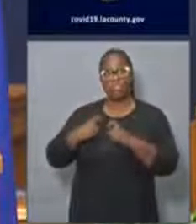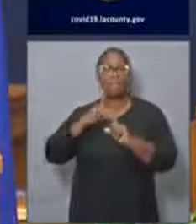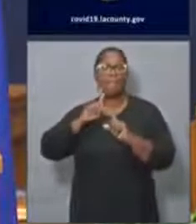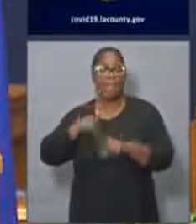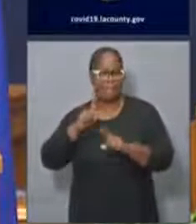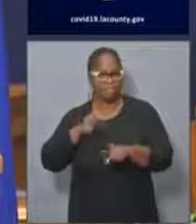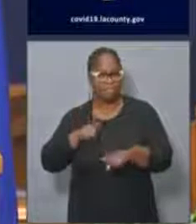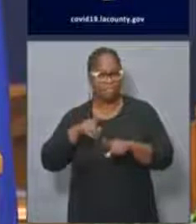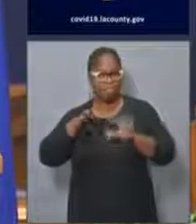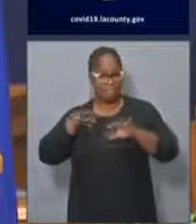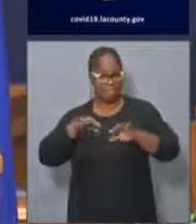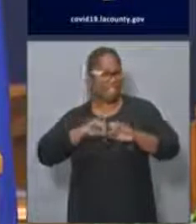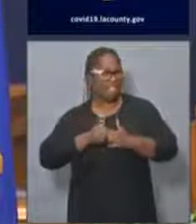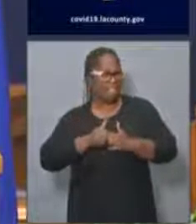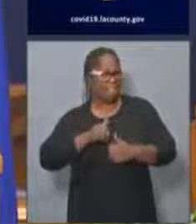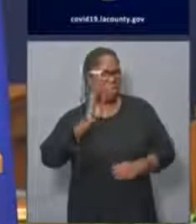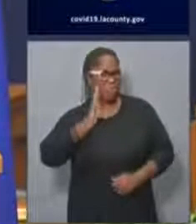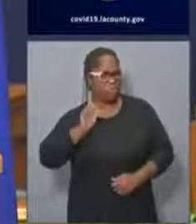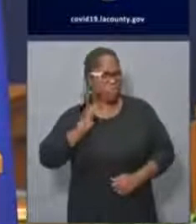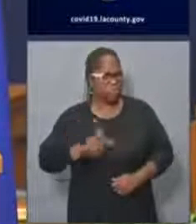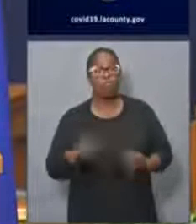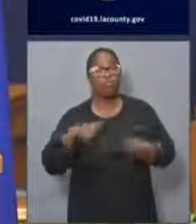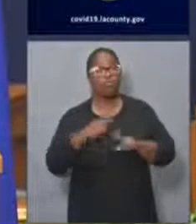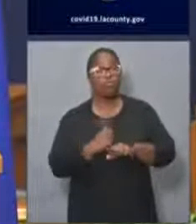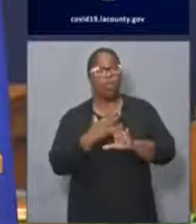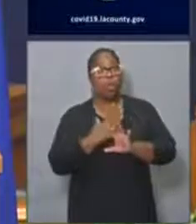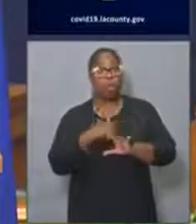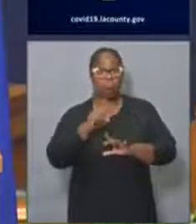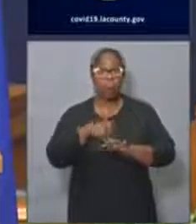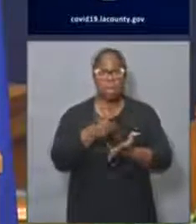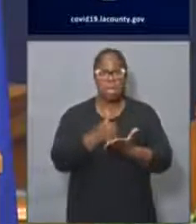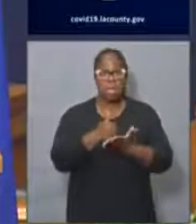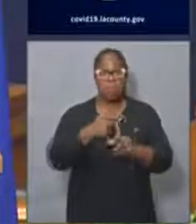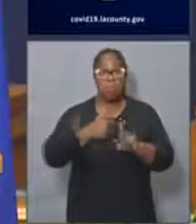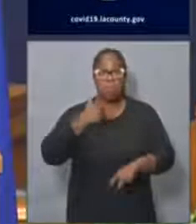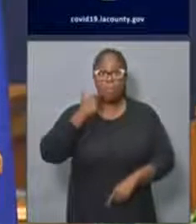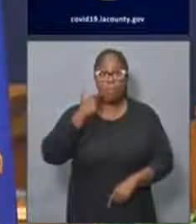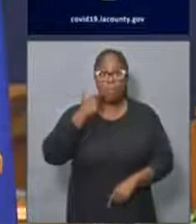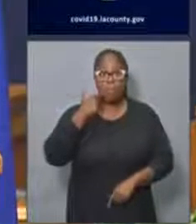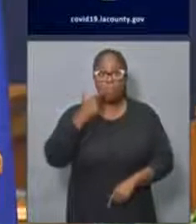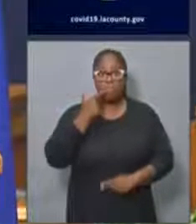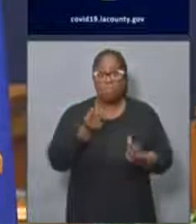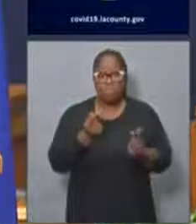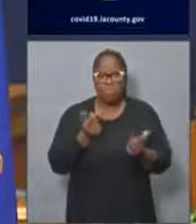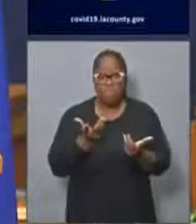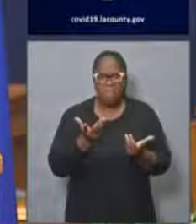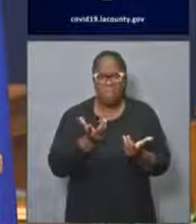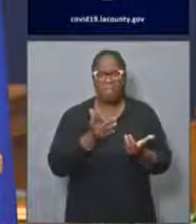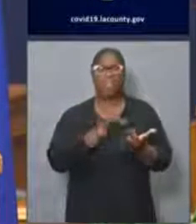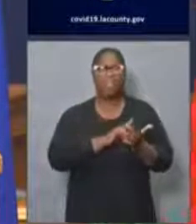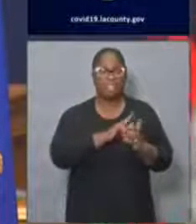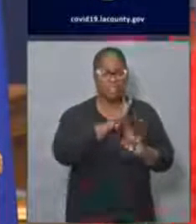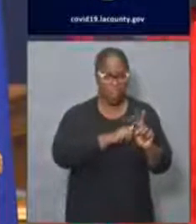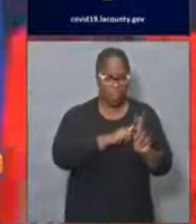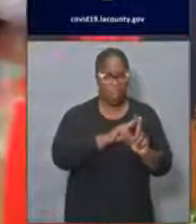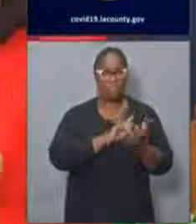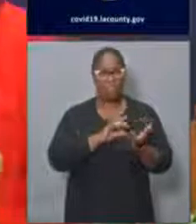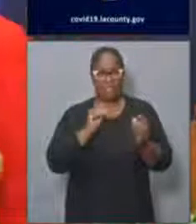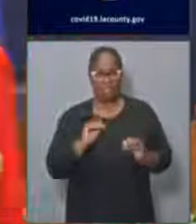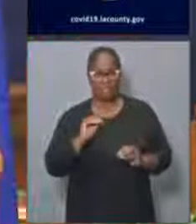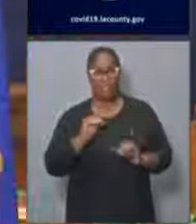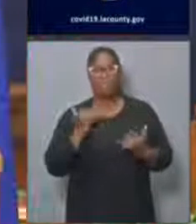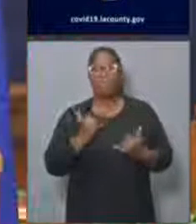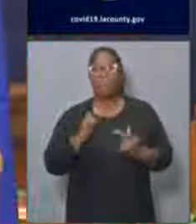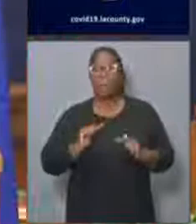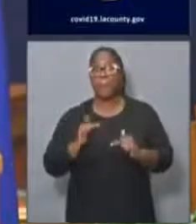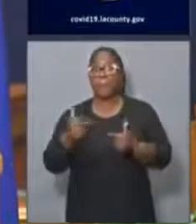Instructions will be given at that time. If you need operator assistance at any time, you may press star and then 0. I'll now turn the